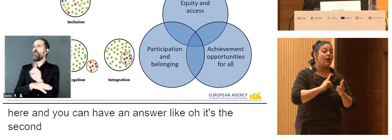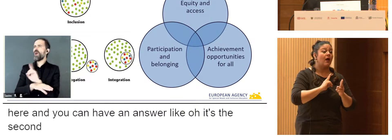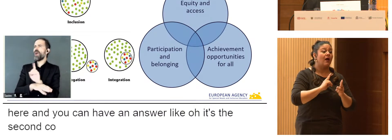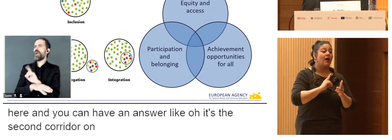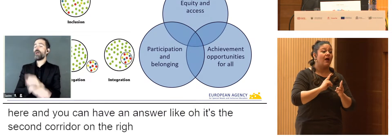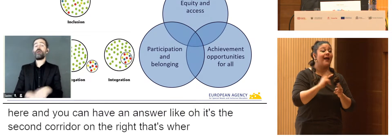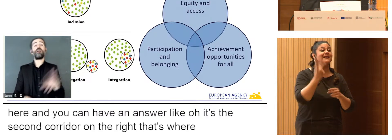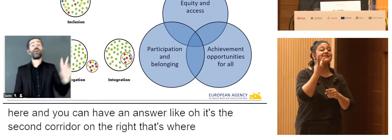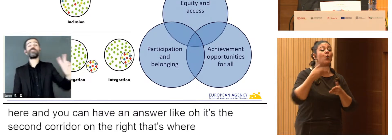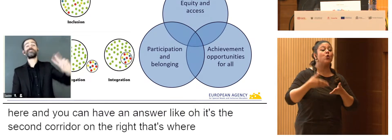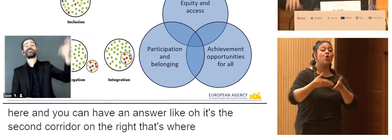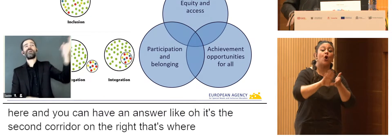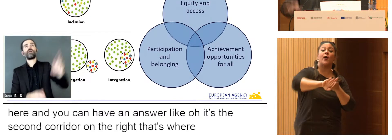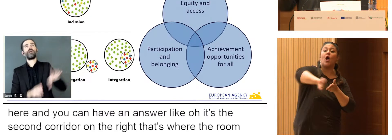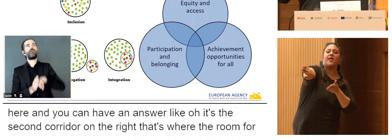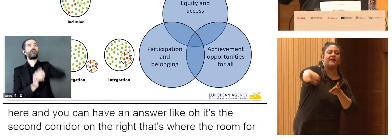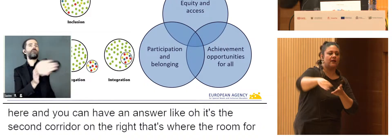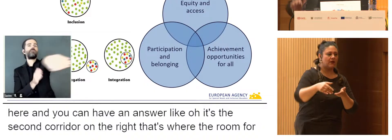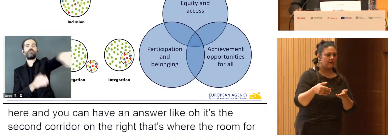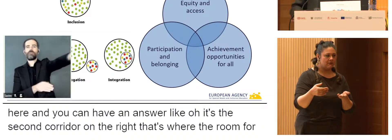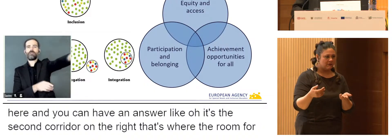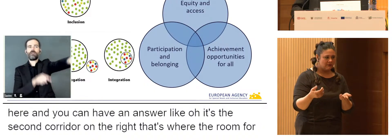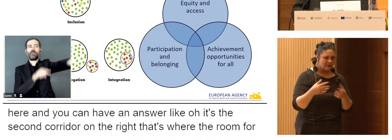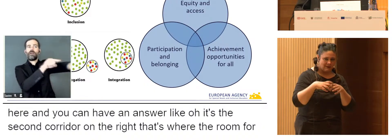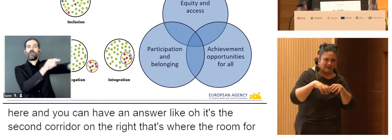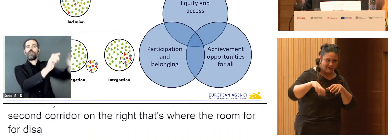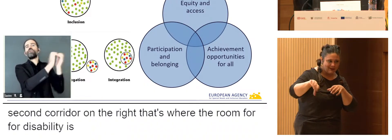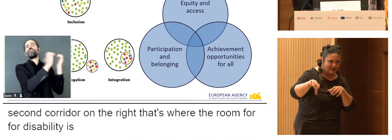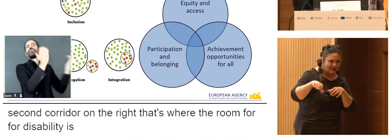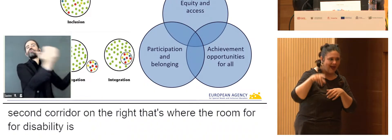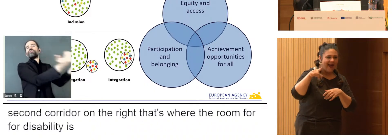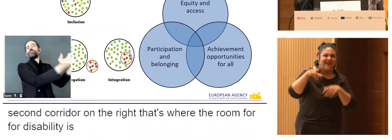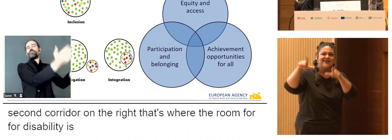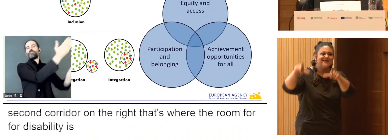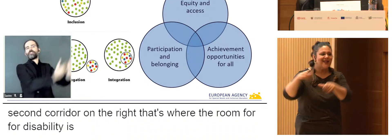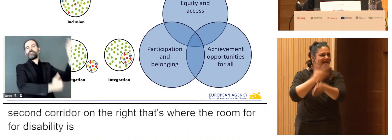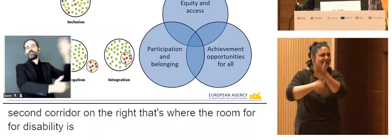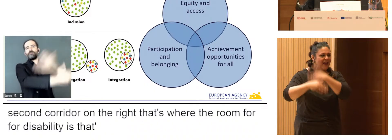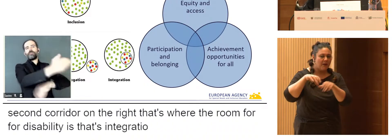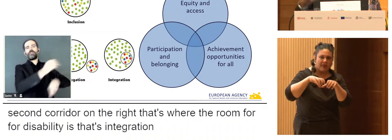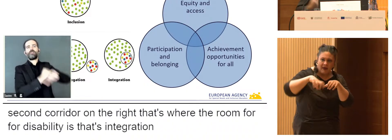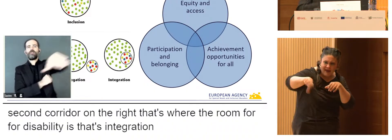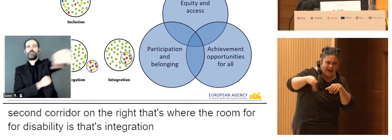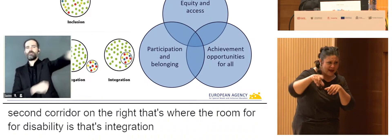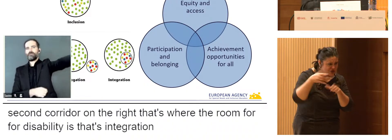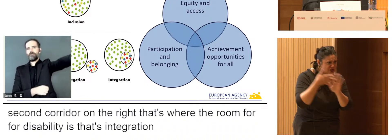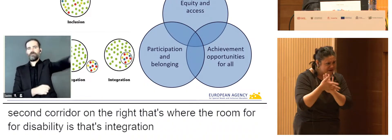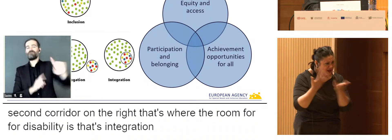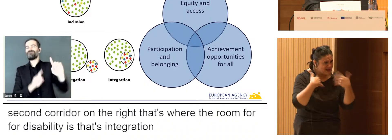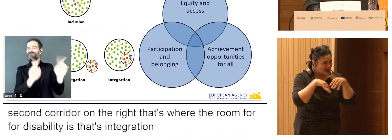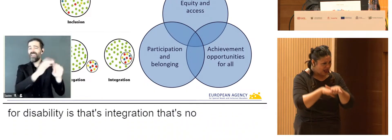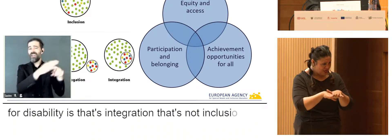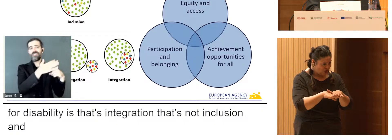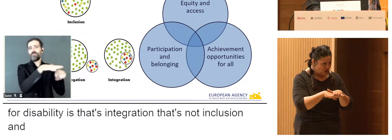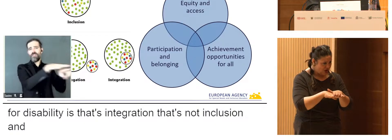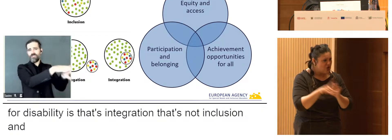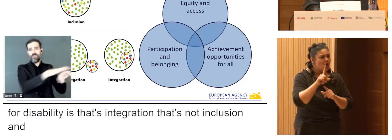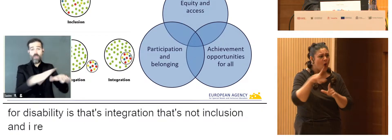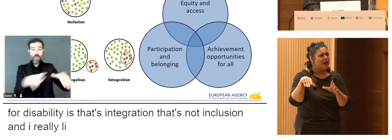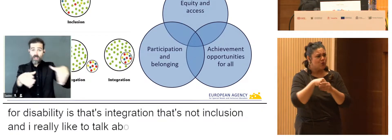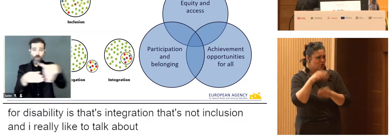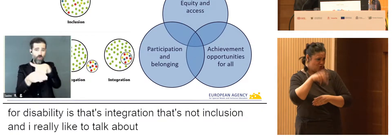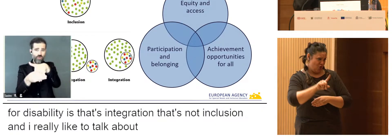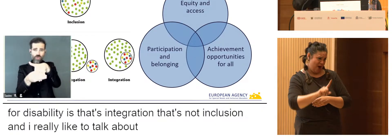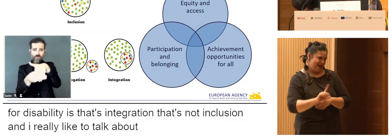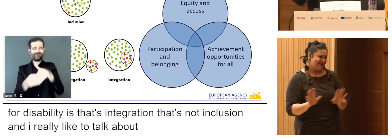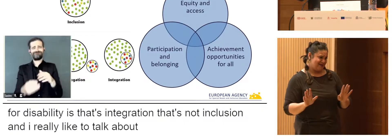the room for disability is. That's integration. That's not inclusion. And I really like to talk about this concept